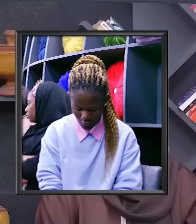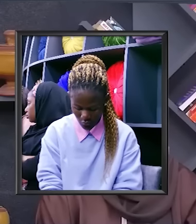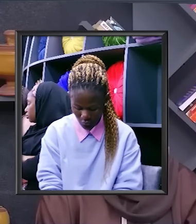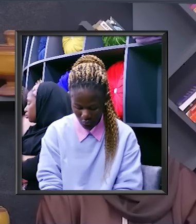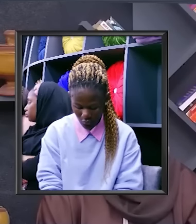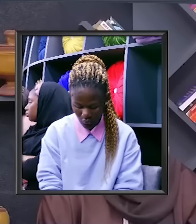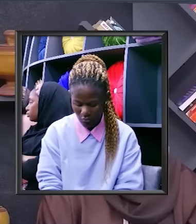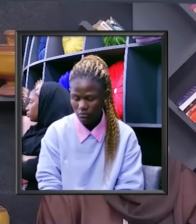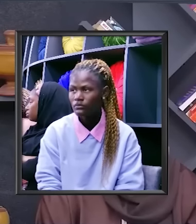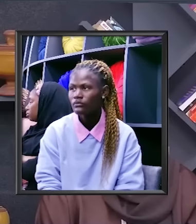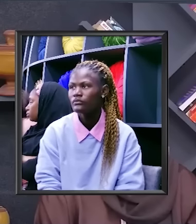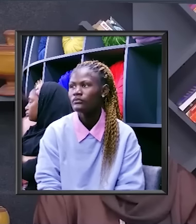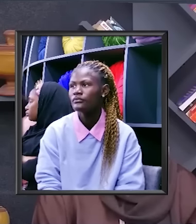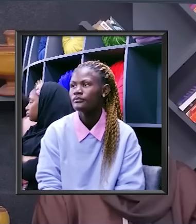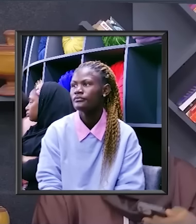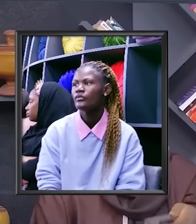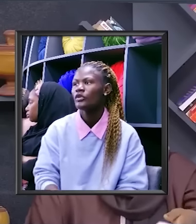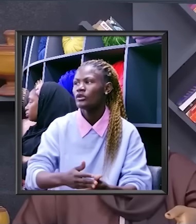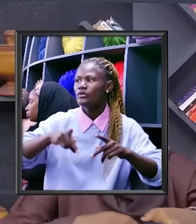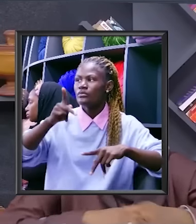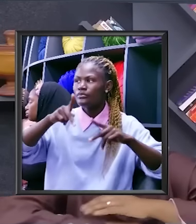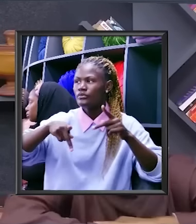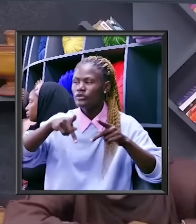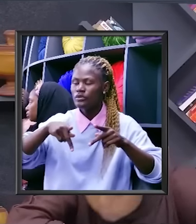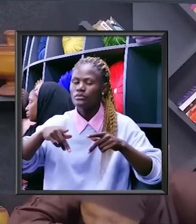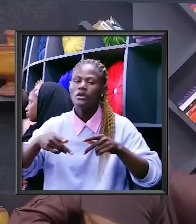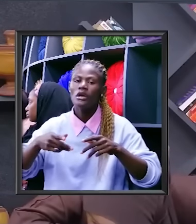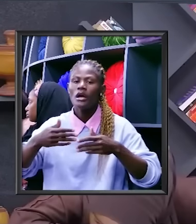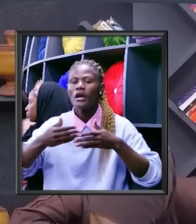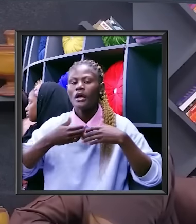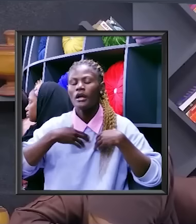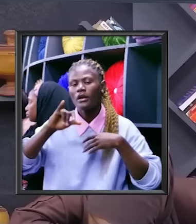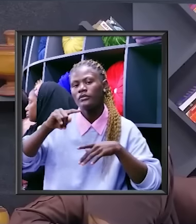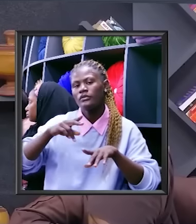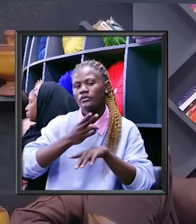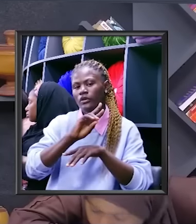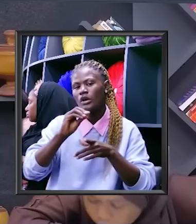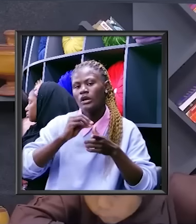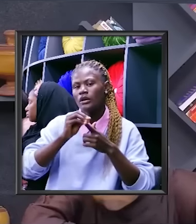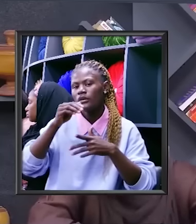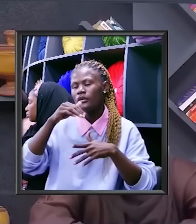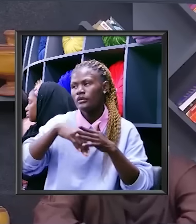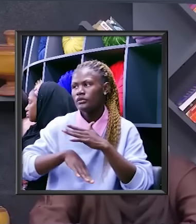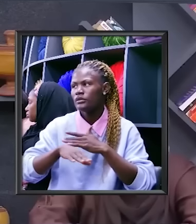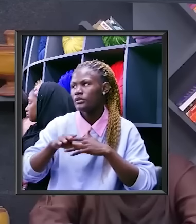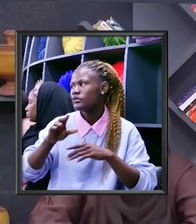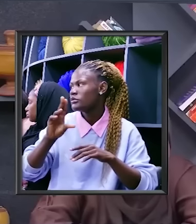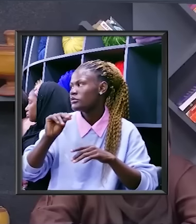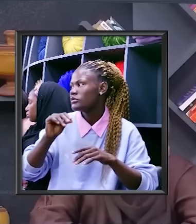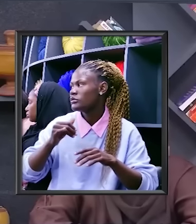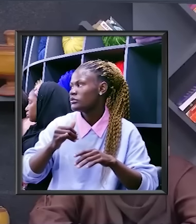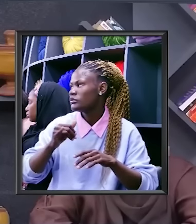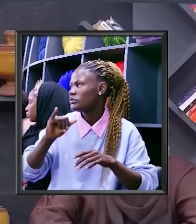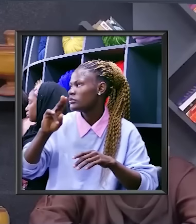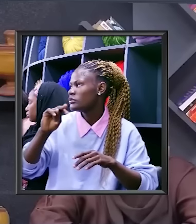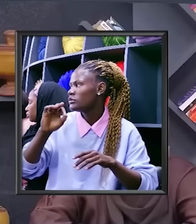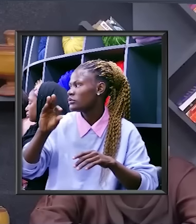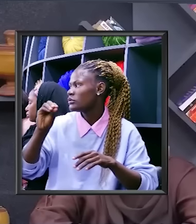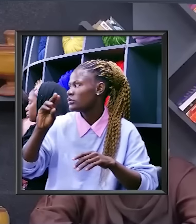some they get camera up, some they get camera down. We go show when you receive. He show you those things, information. No, there was no information like that. Somebody there behind the